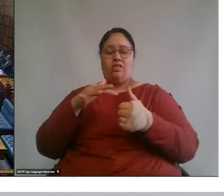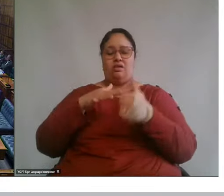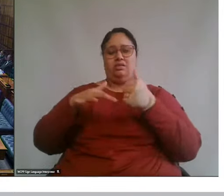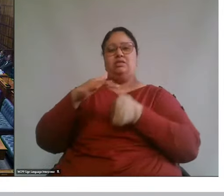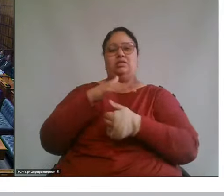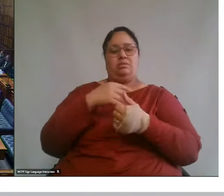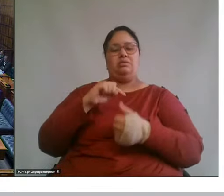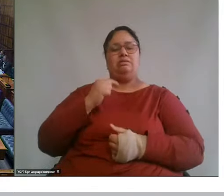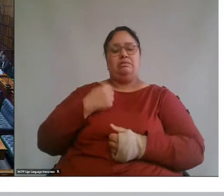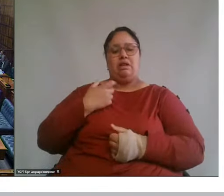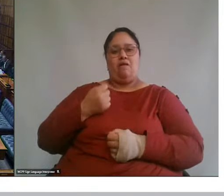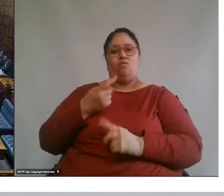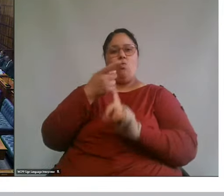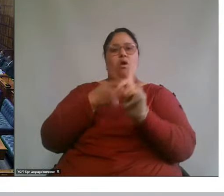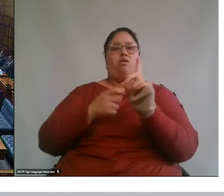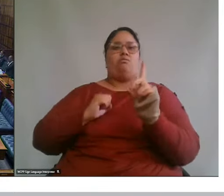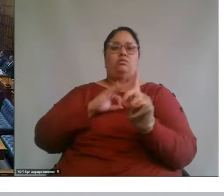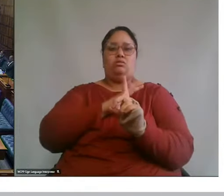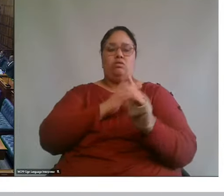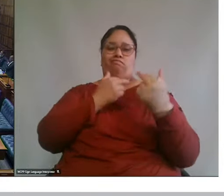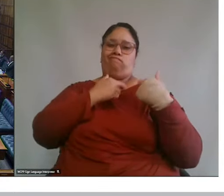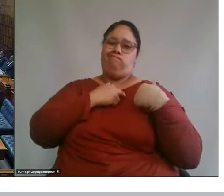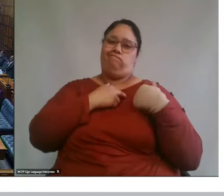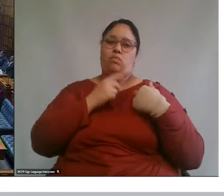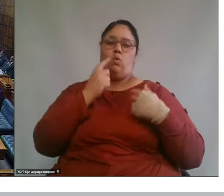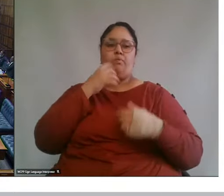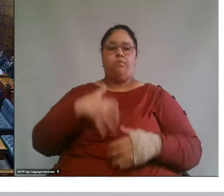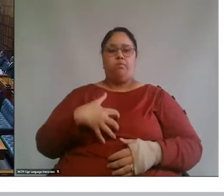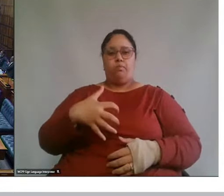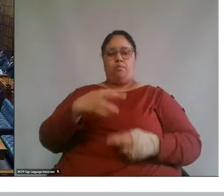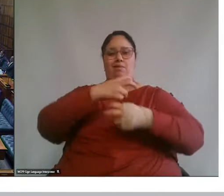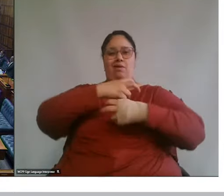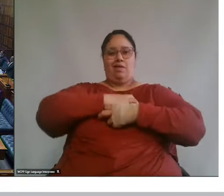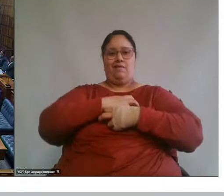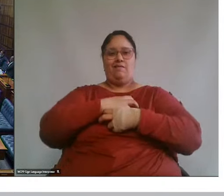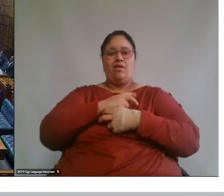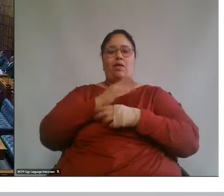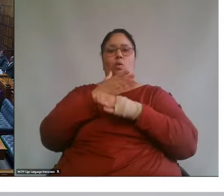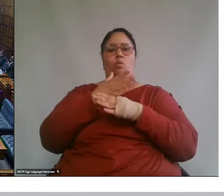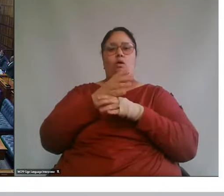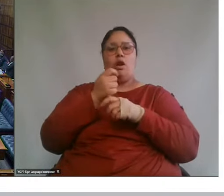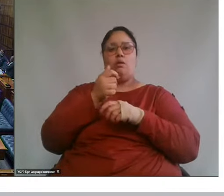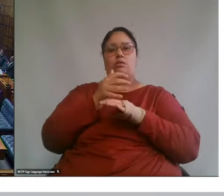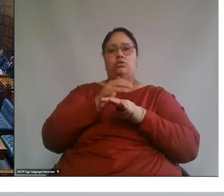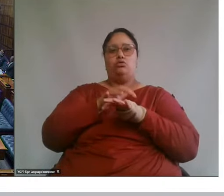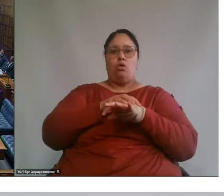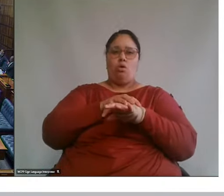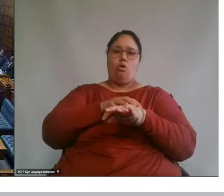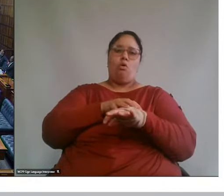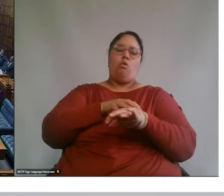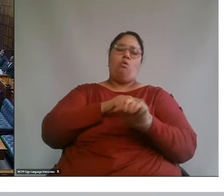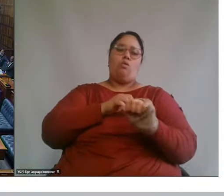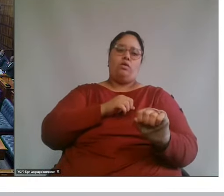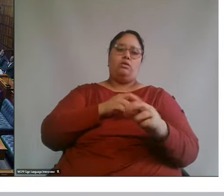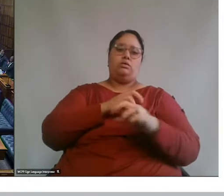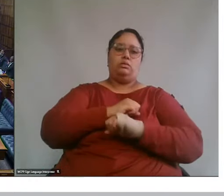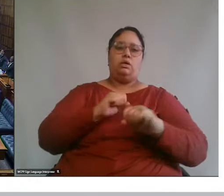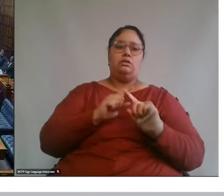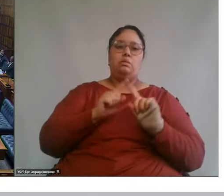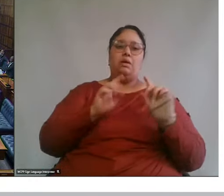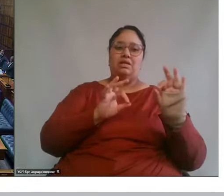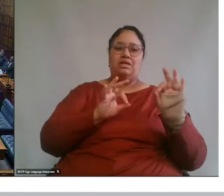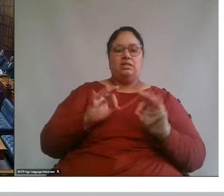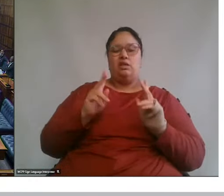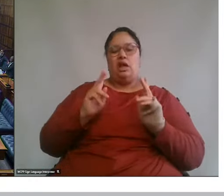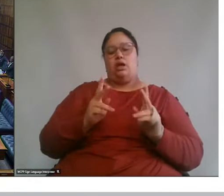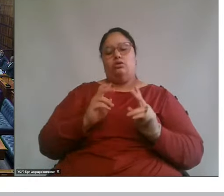have uh one of our staff members on maternity leave so you know then the work slows a little bit in that space um but that is